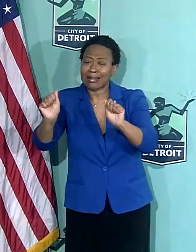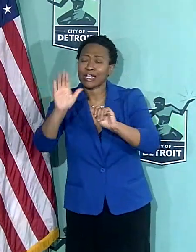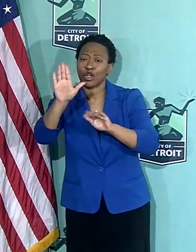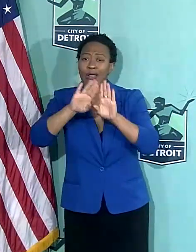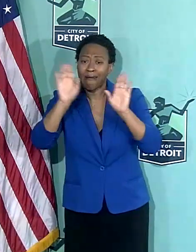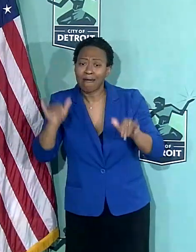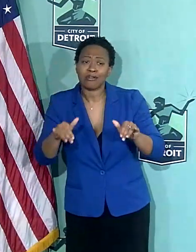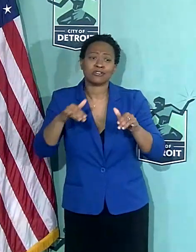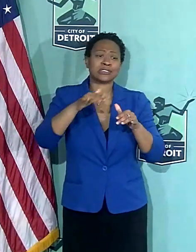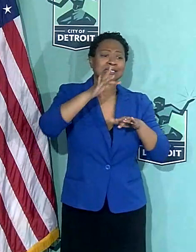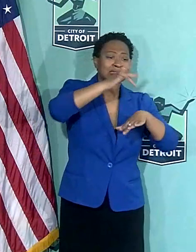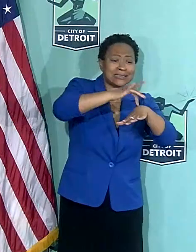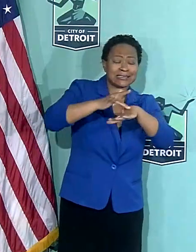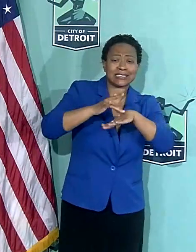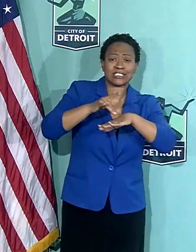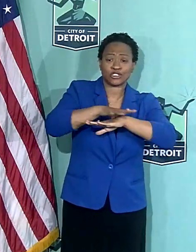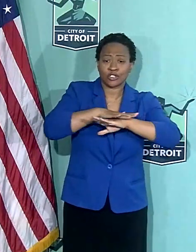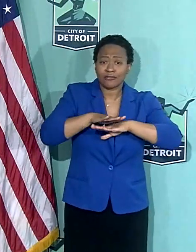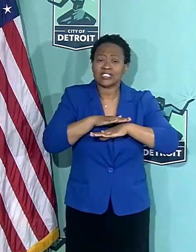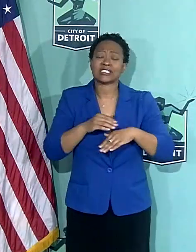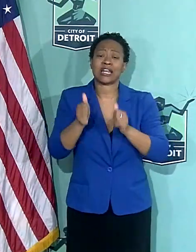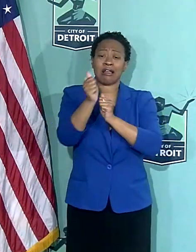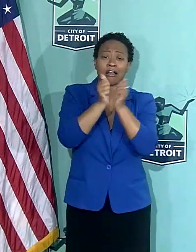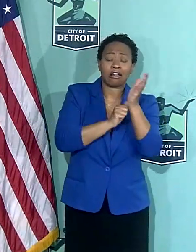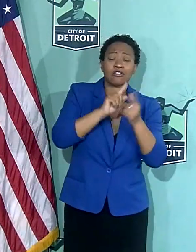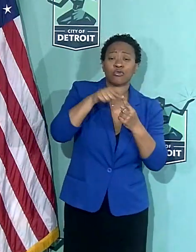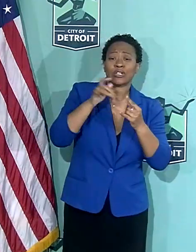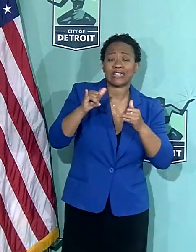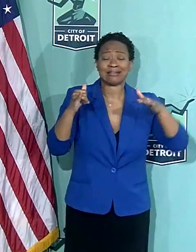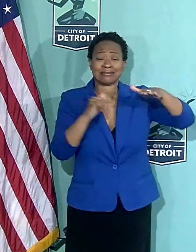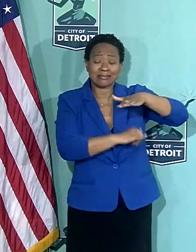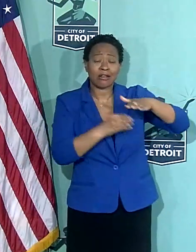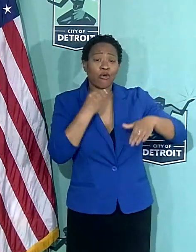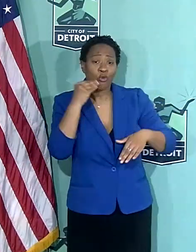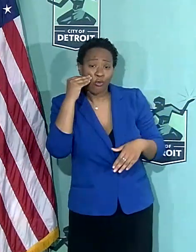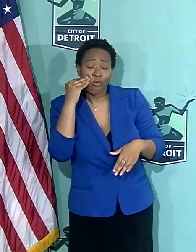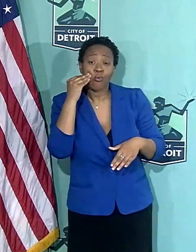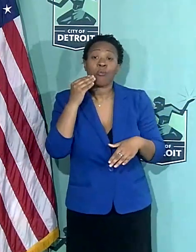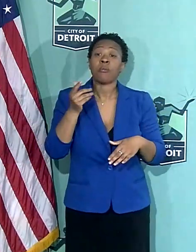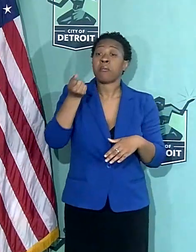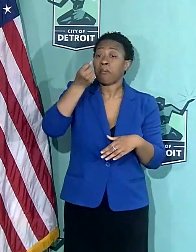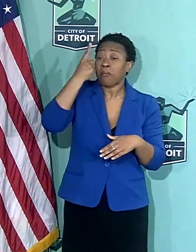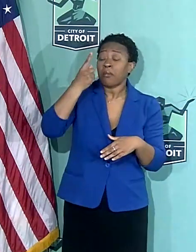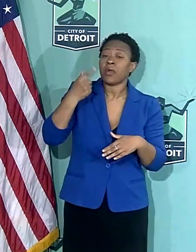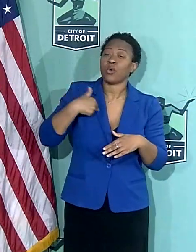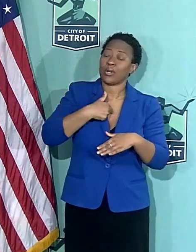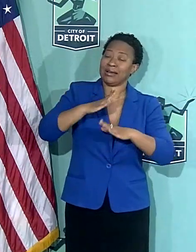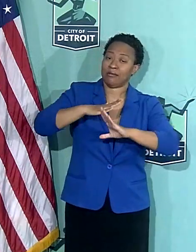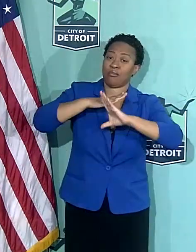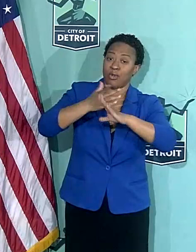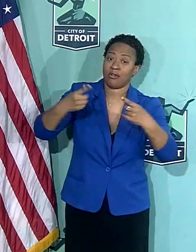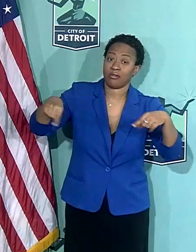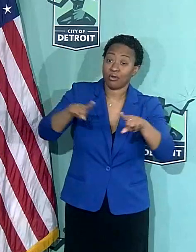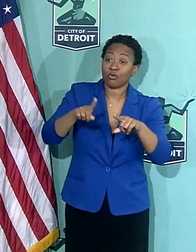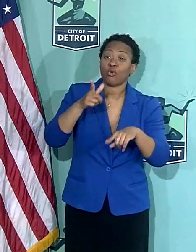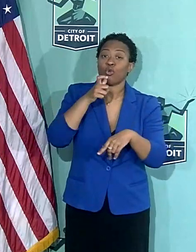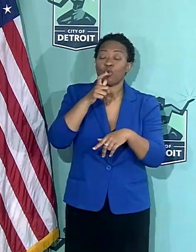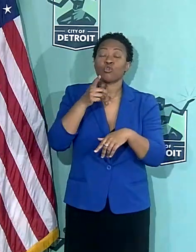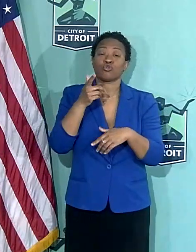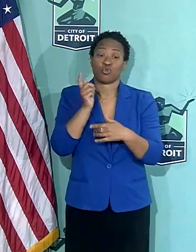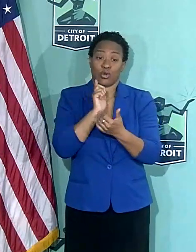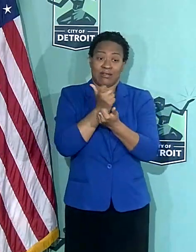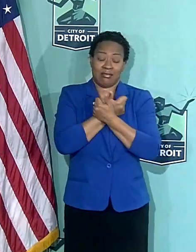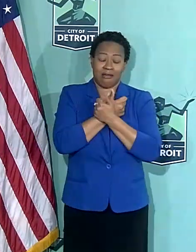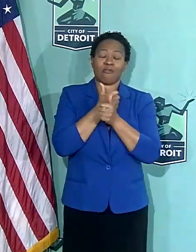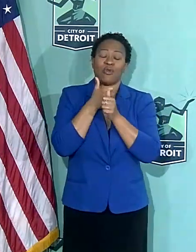restrictions are beginning to lift, our efforts towards protecting ourselves and those who we love should continue to be followed. And